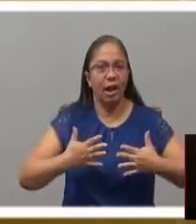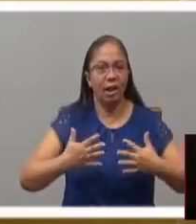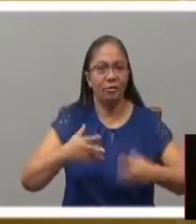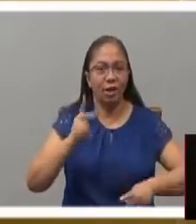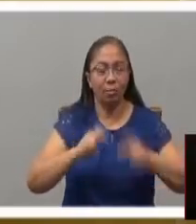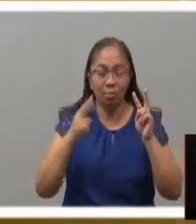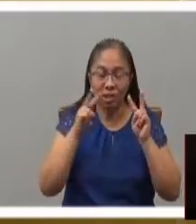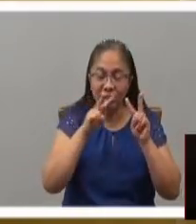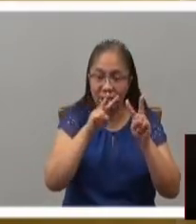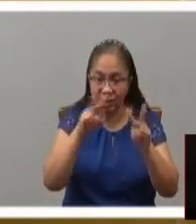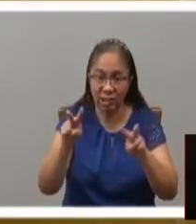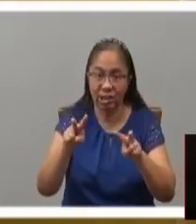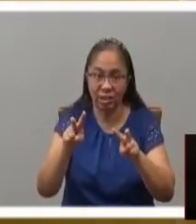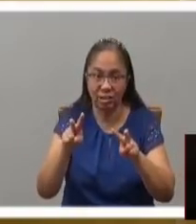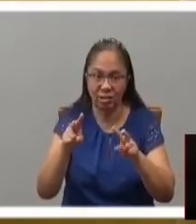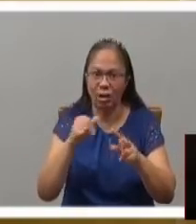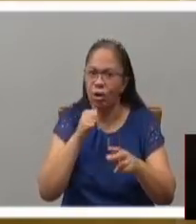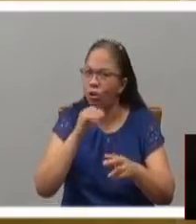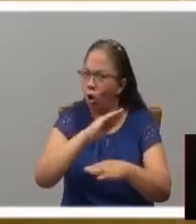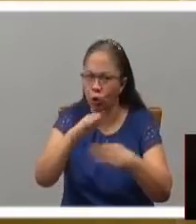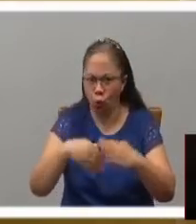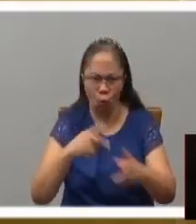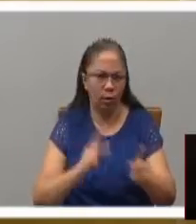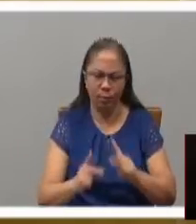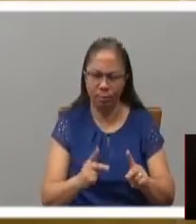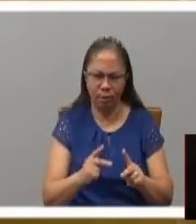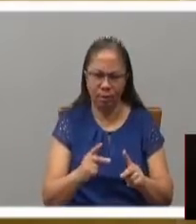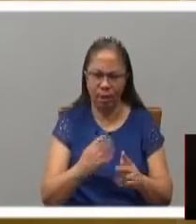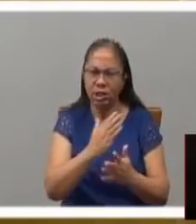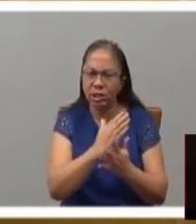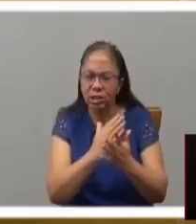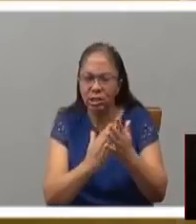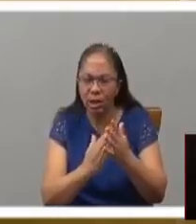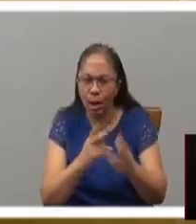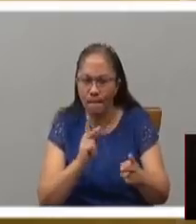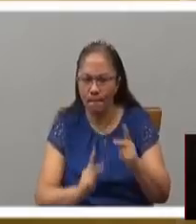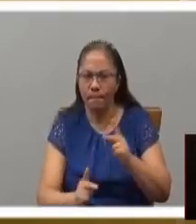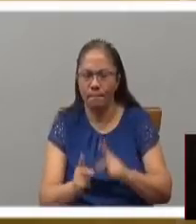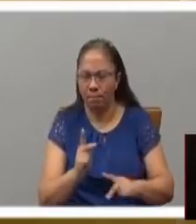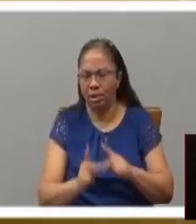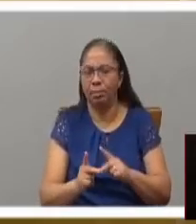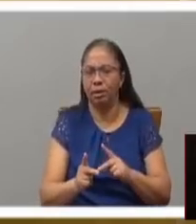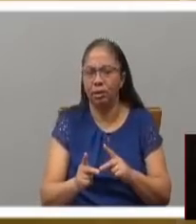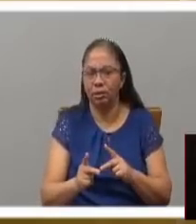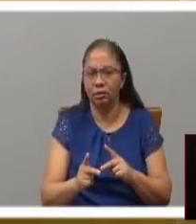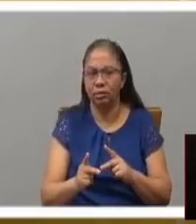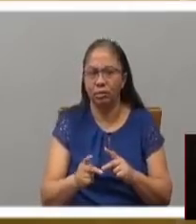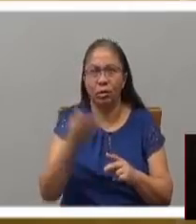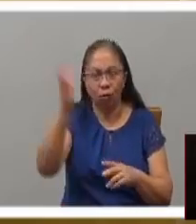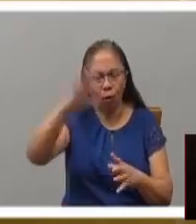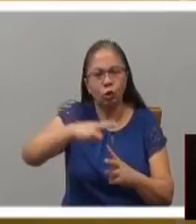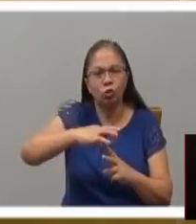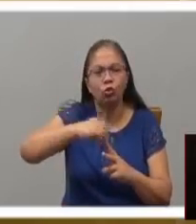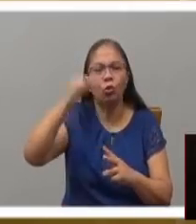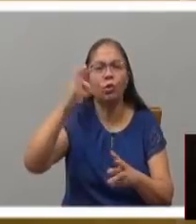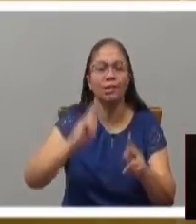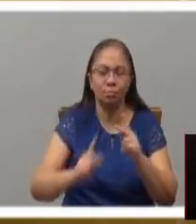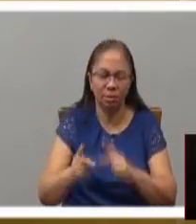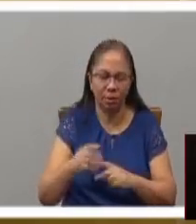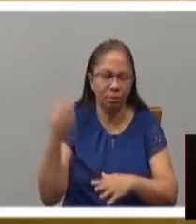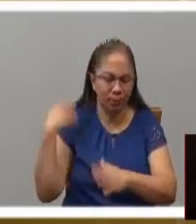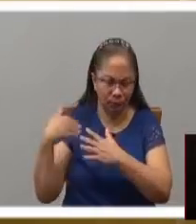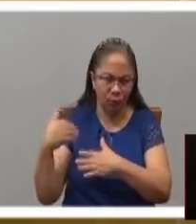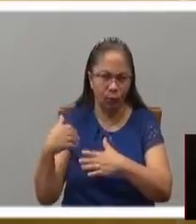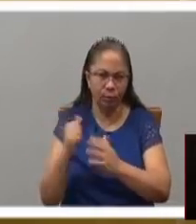be seen. Not by the whole people, but only by certain witnesses God had chosen